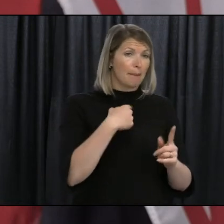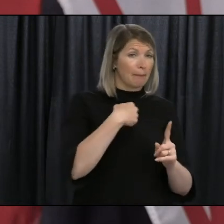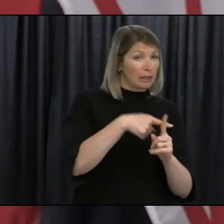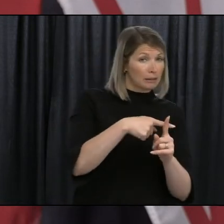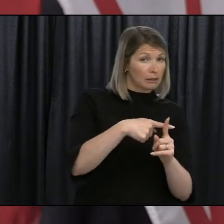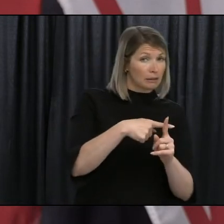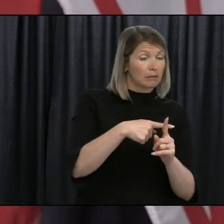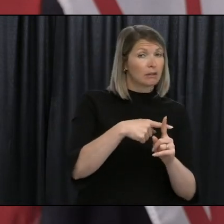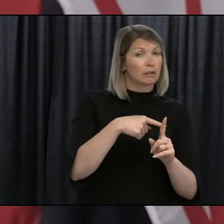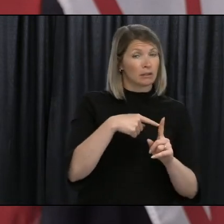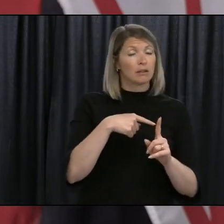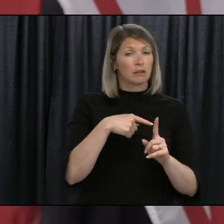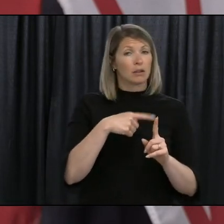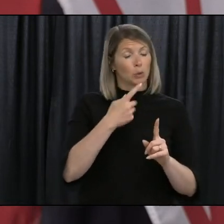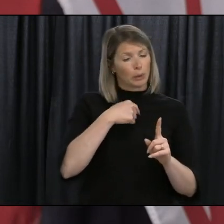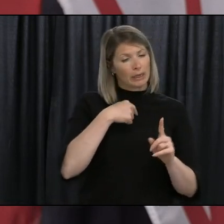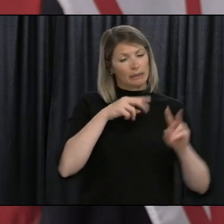advantages, in terms of